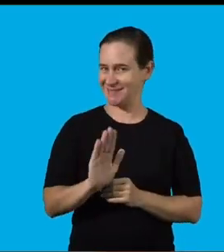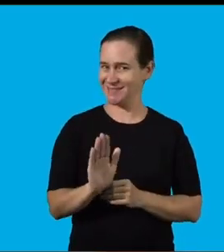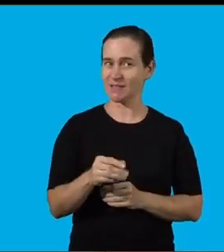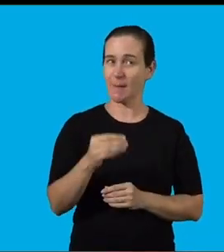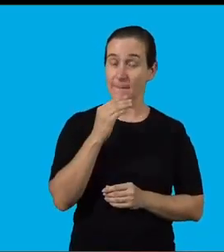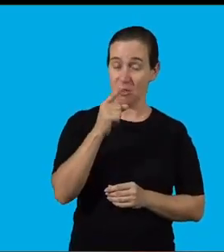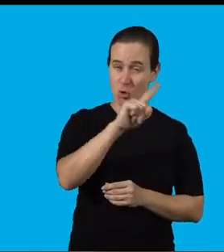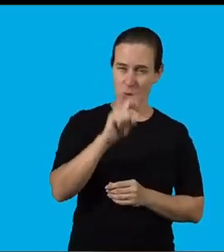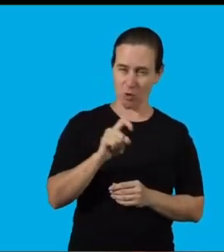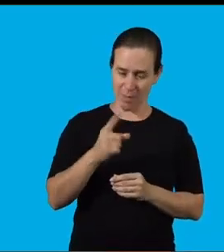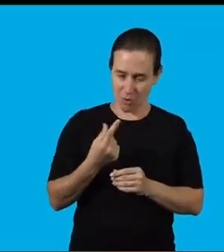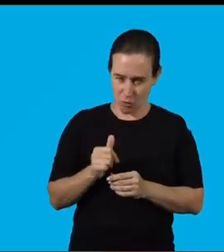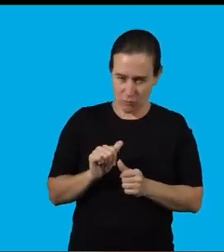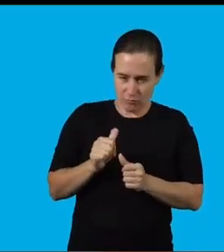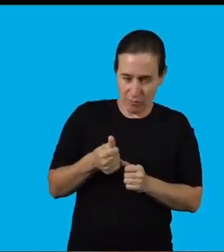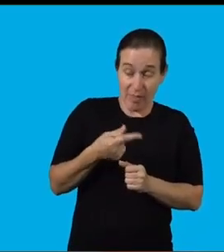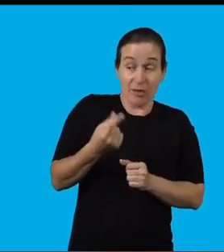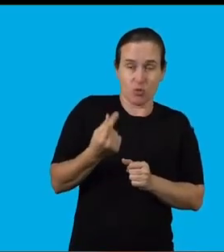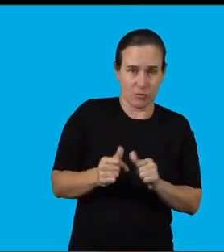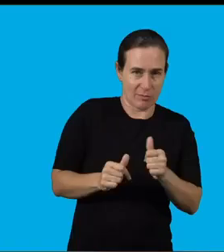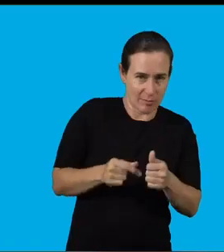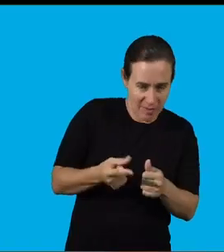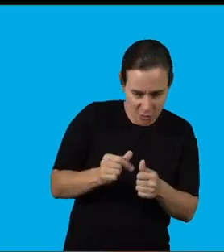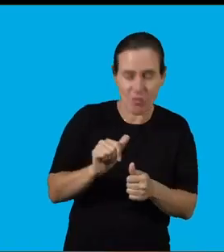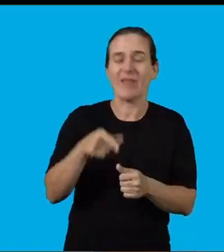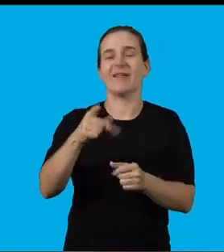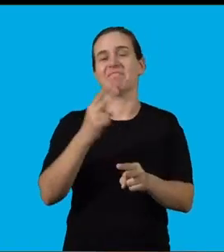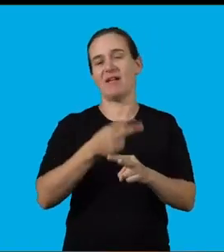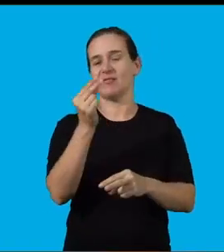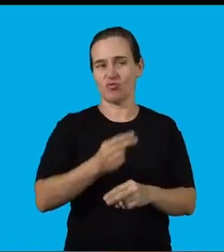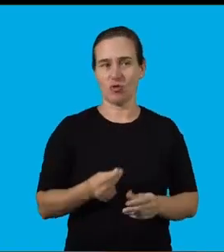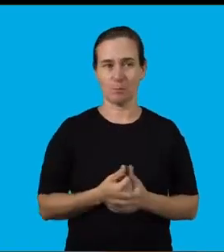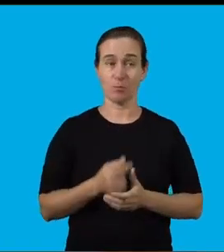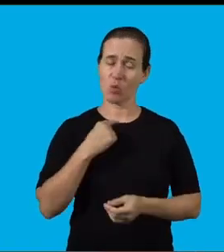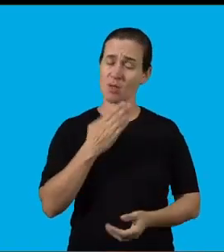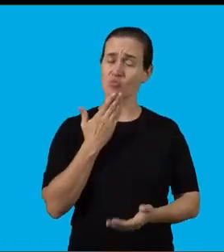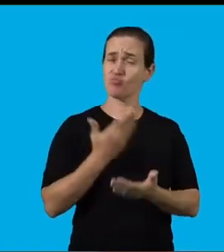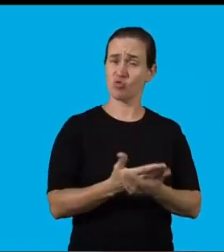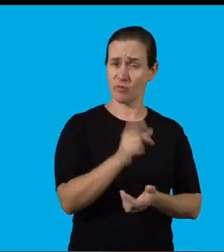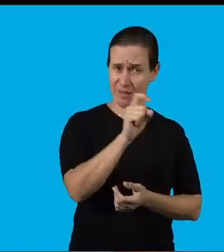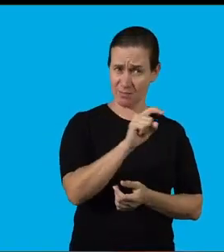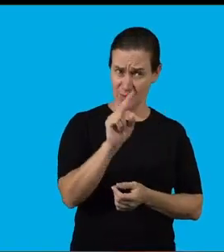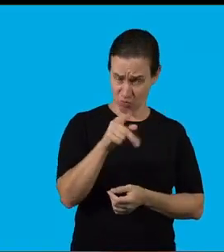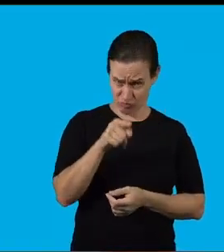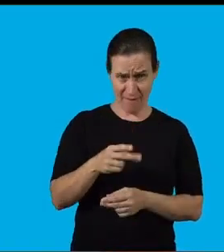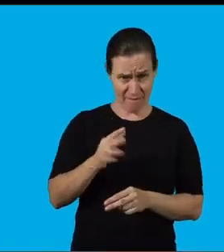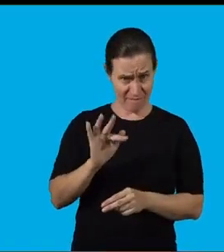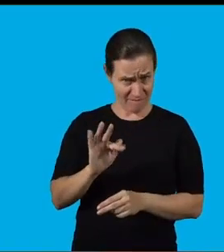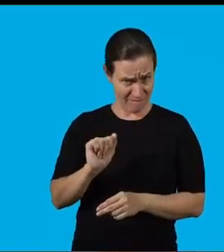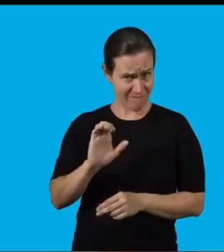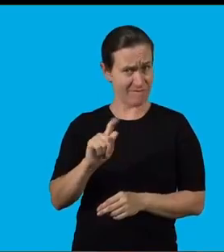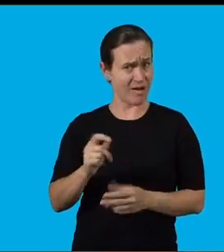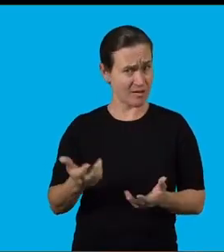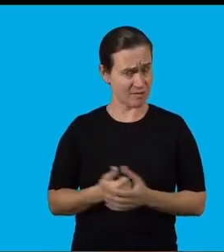It's going to be a question that involves multiple layers. They want us to prove that this x minus 2 expression is a factor of f of x. And remember